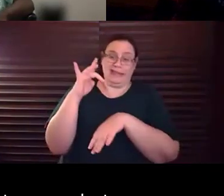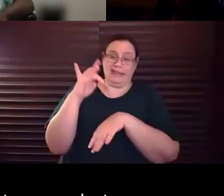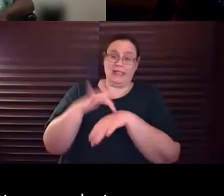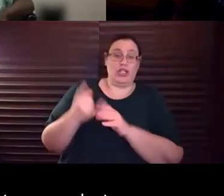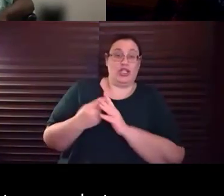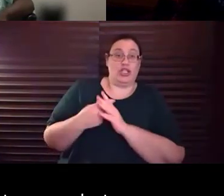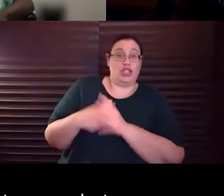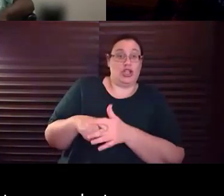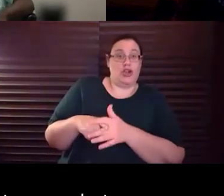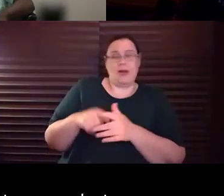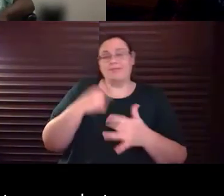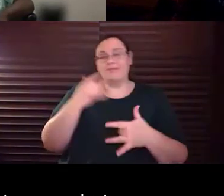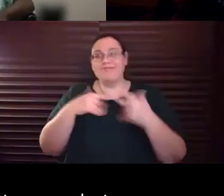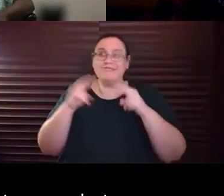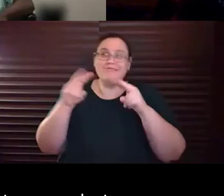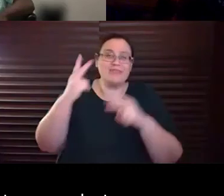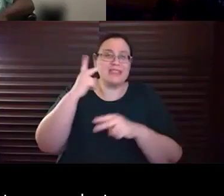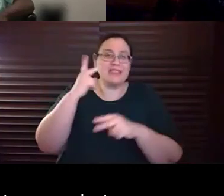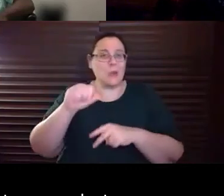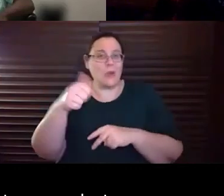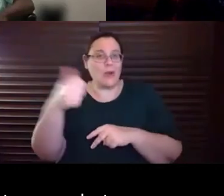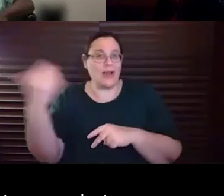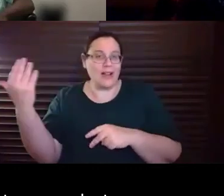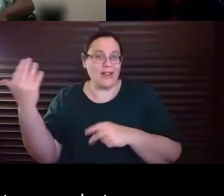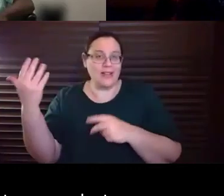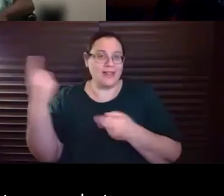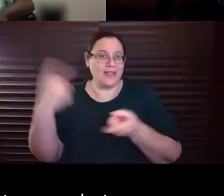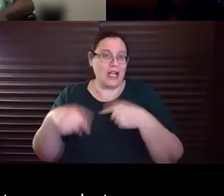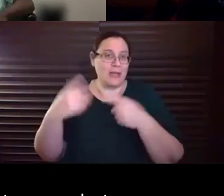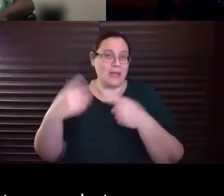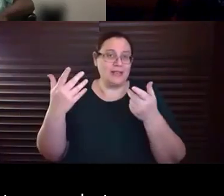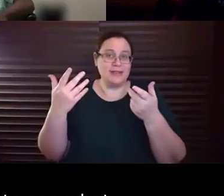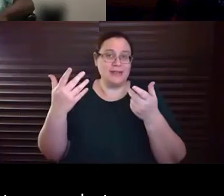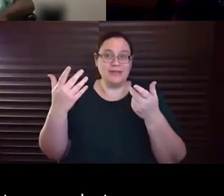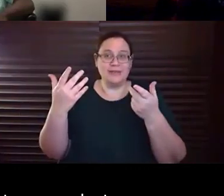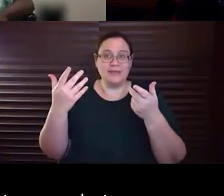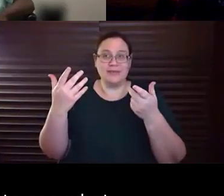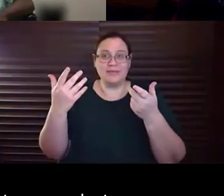else, what y'all do. And